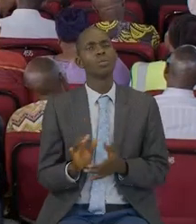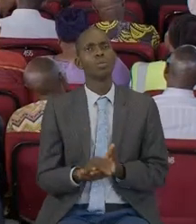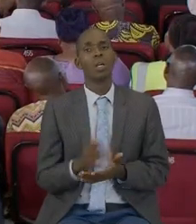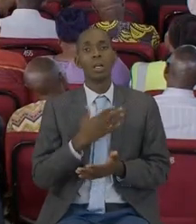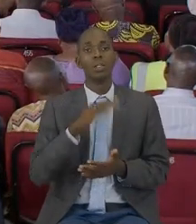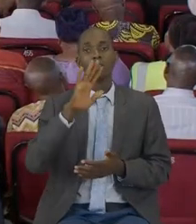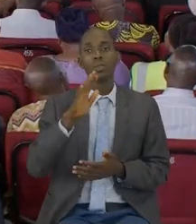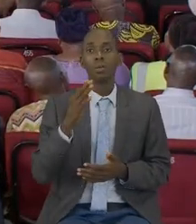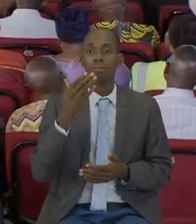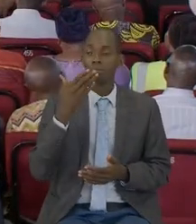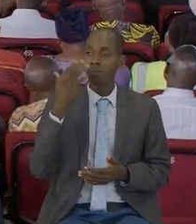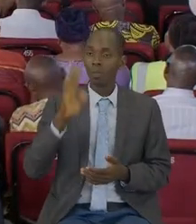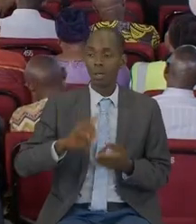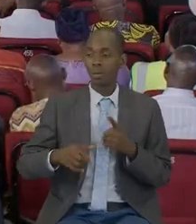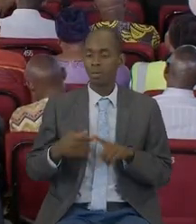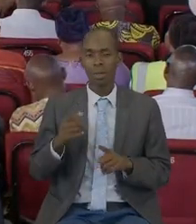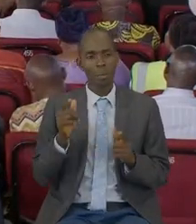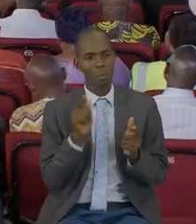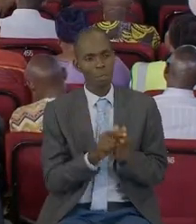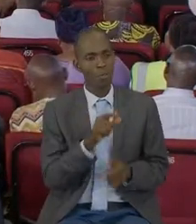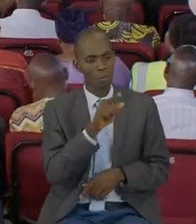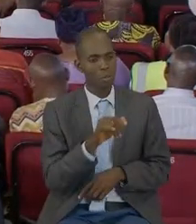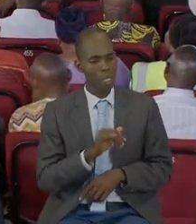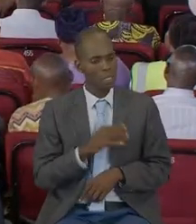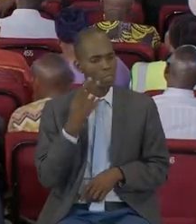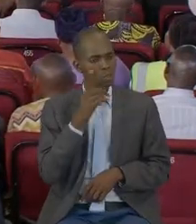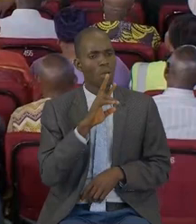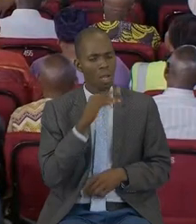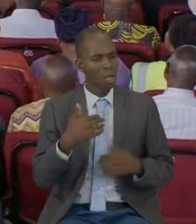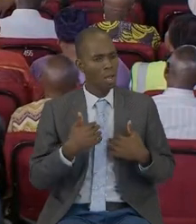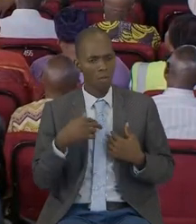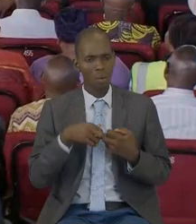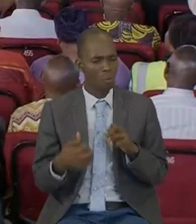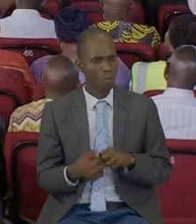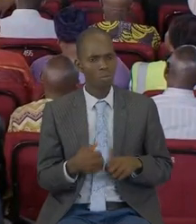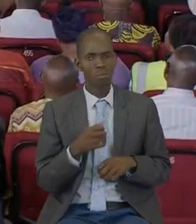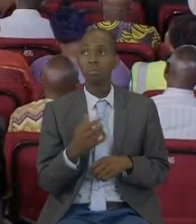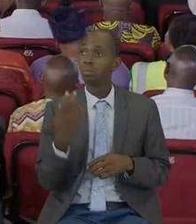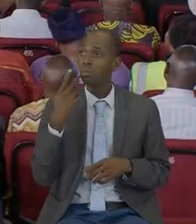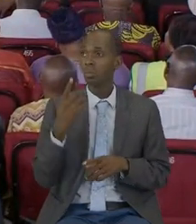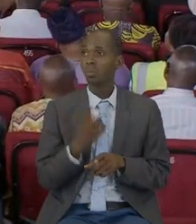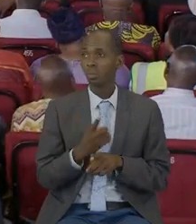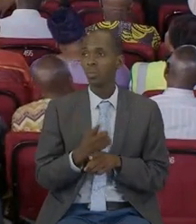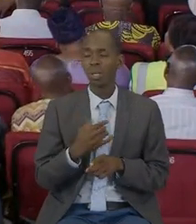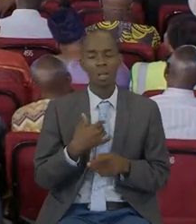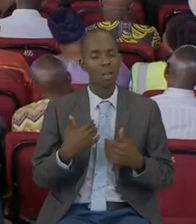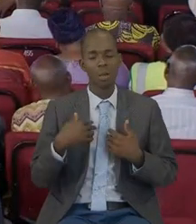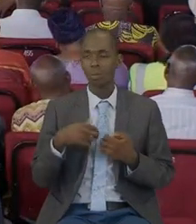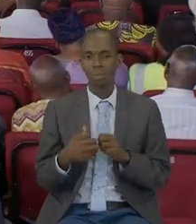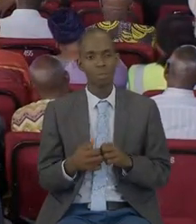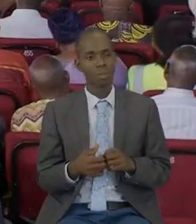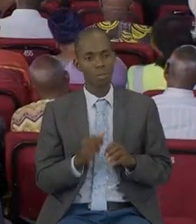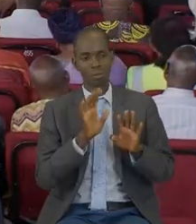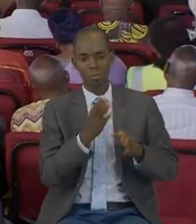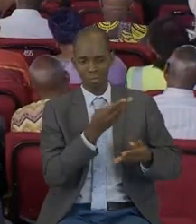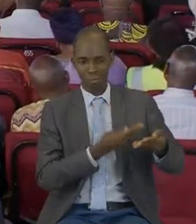a lady friend, told you, I see that you are facing fire in your family. You're right, you're right. You know, if I were you,